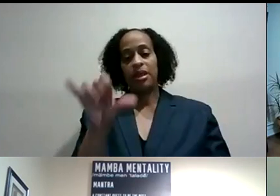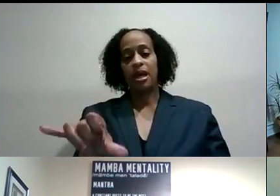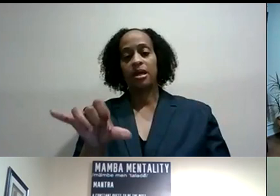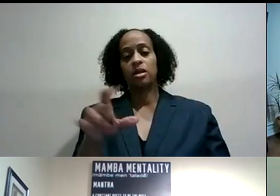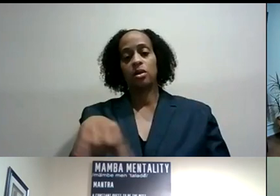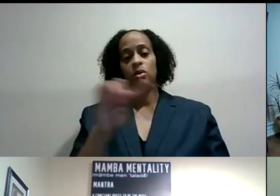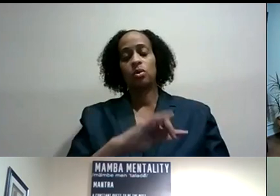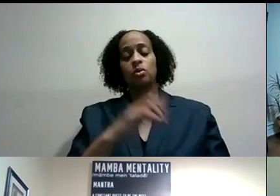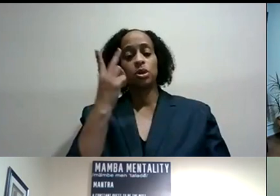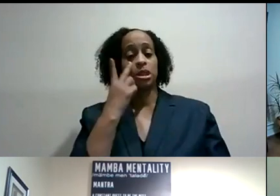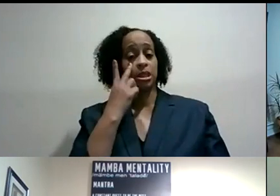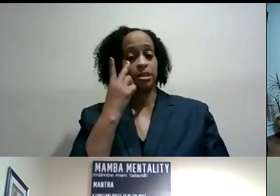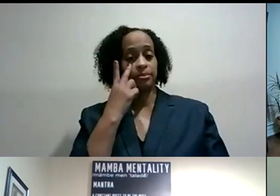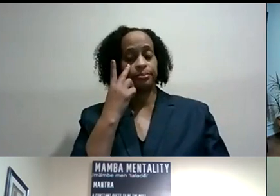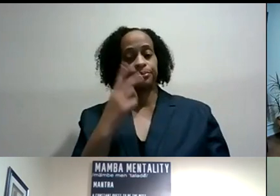you see that